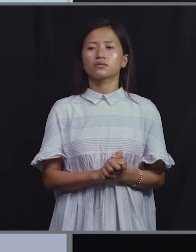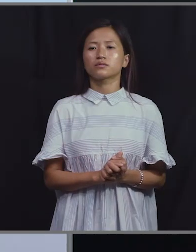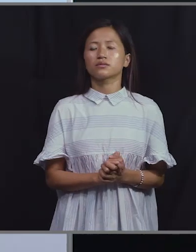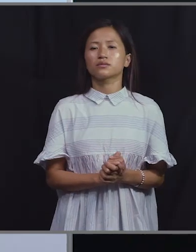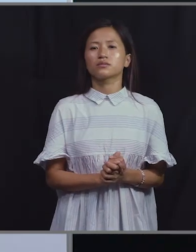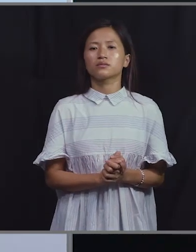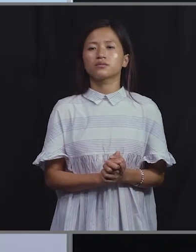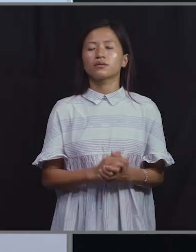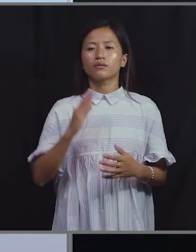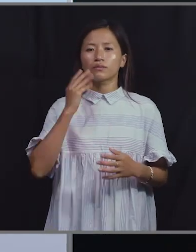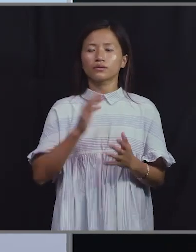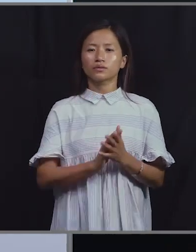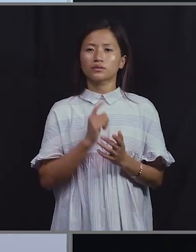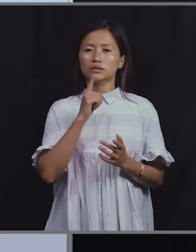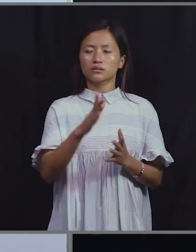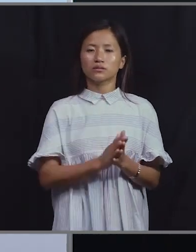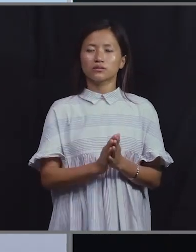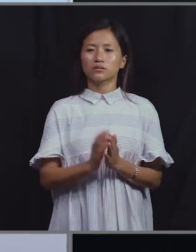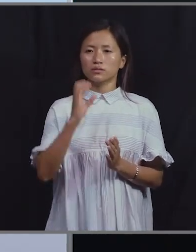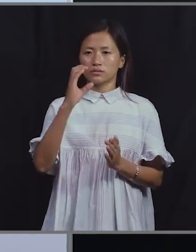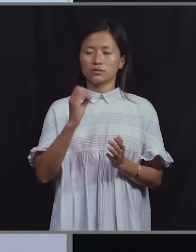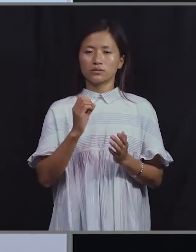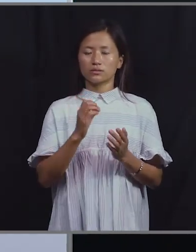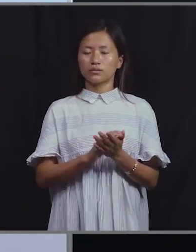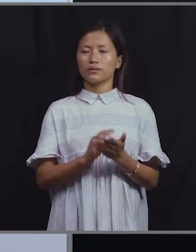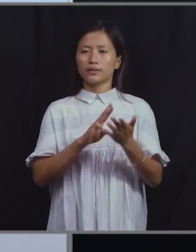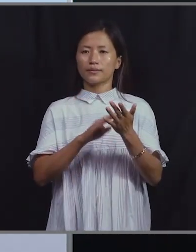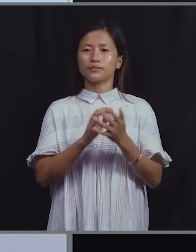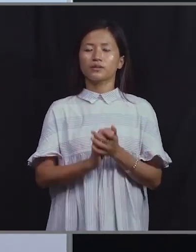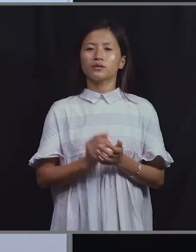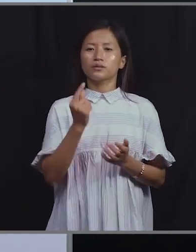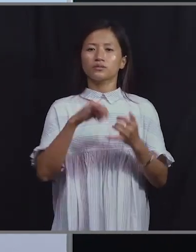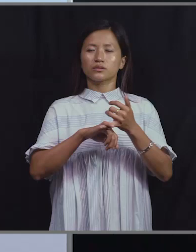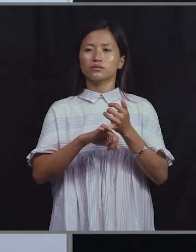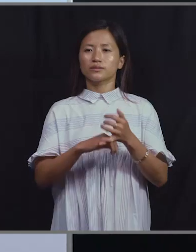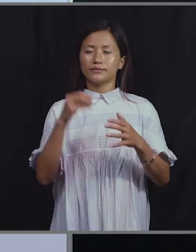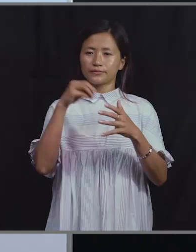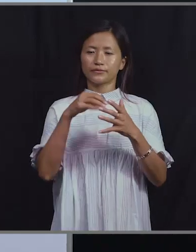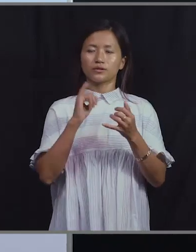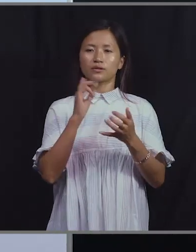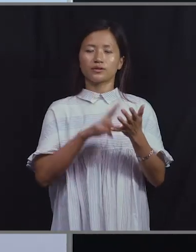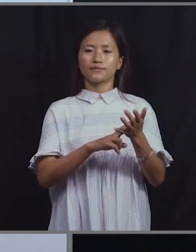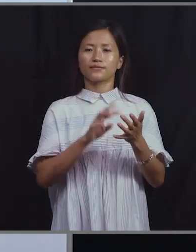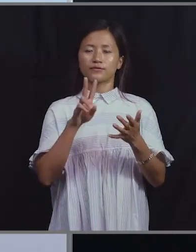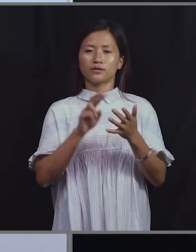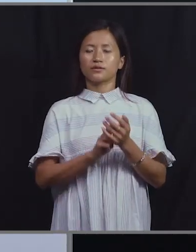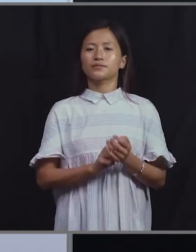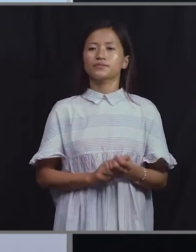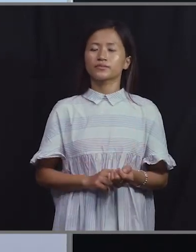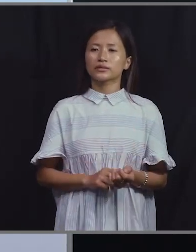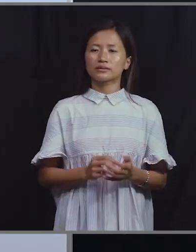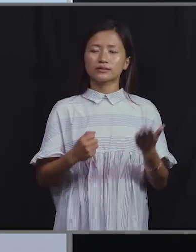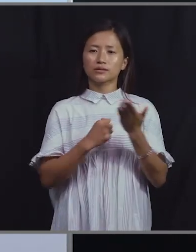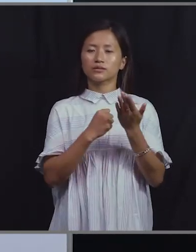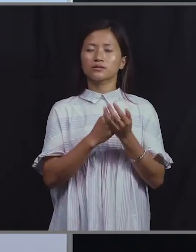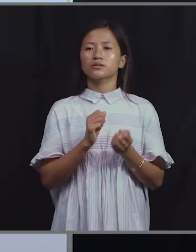Okay. When he introduced communists, he feared that the US will come and invade. So he asked assistance, especially